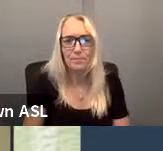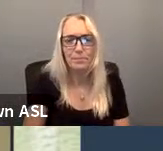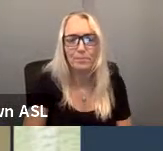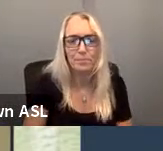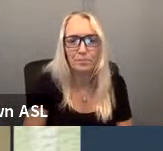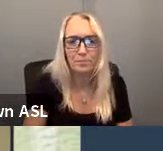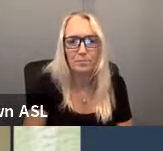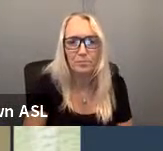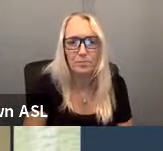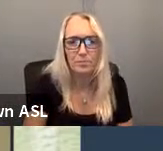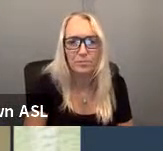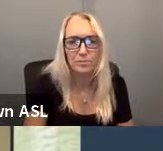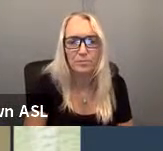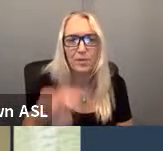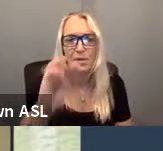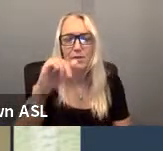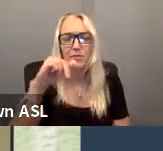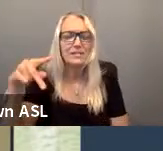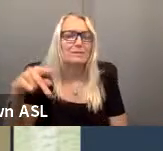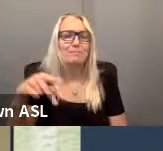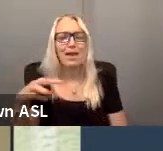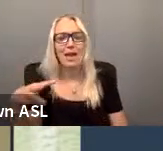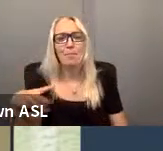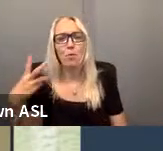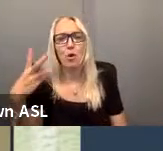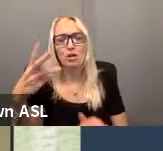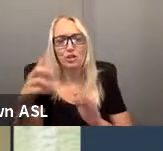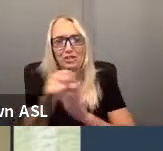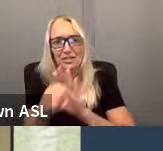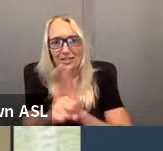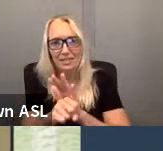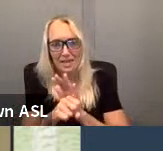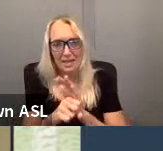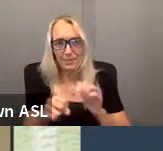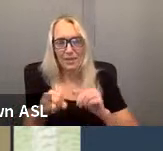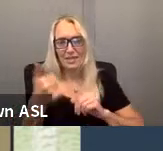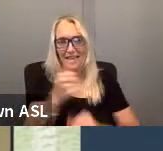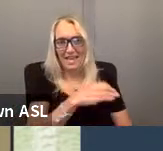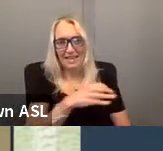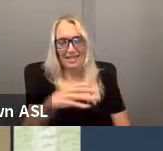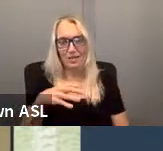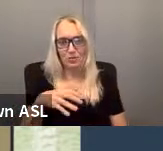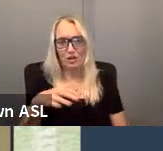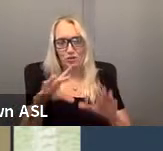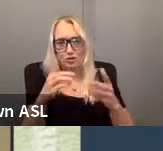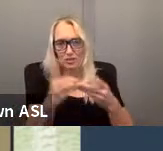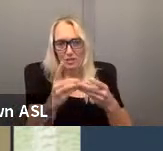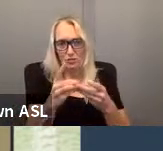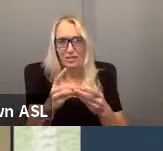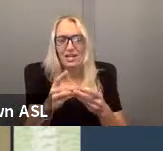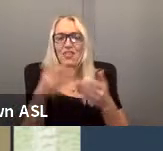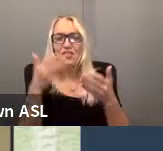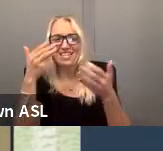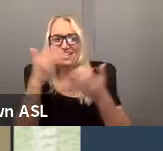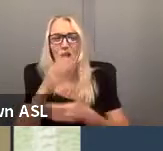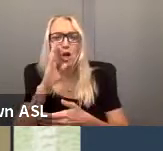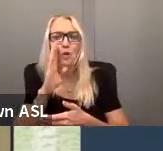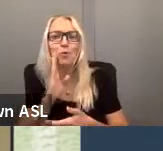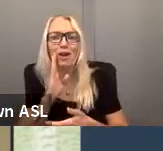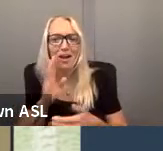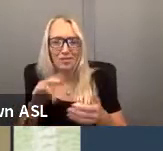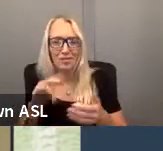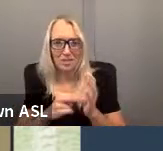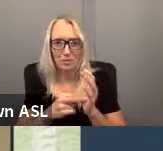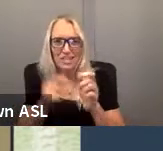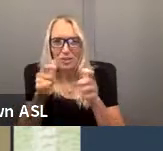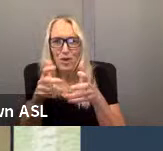This map shows Washington State and its 10 congressional districts. The darker the brown color, the more the district needs to